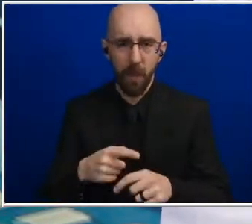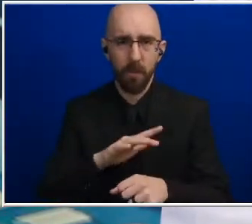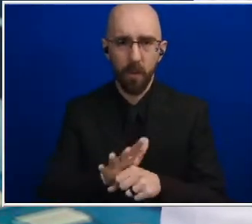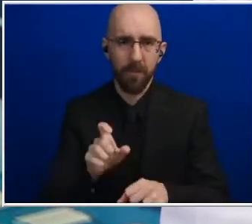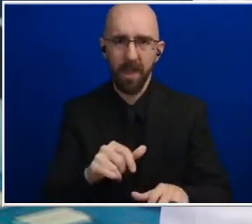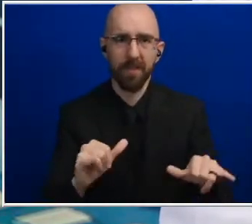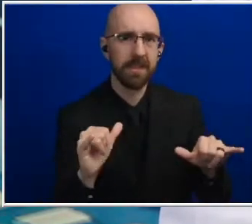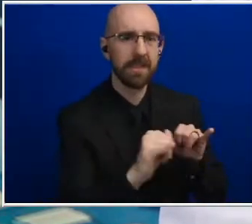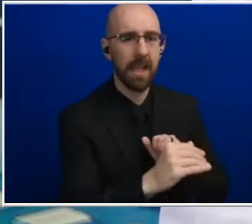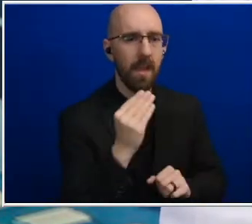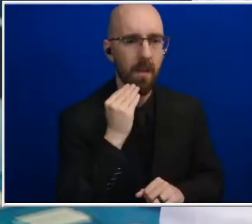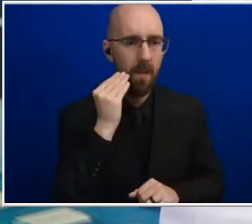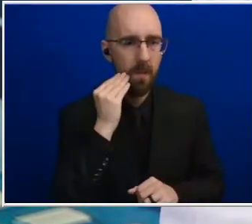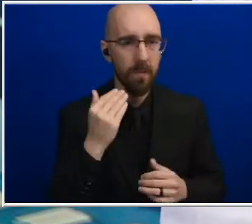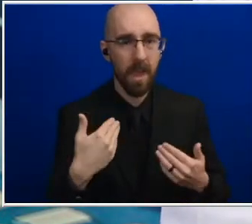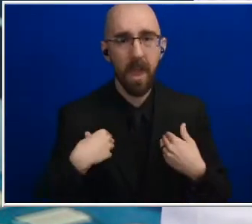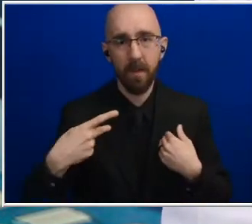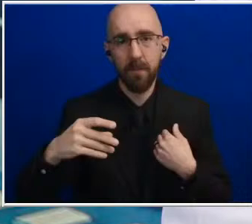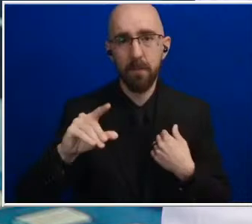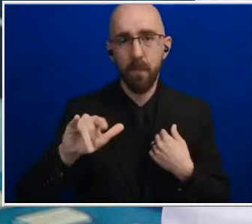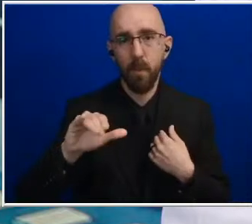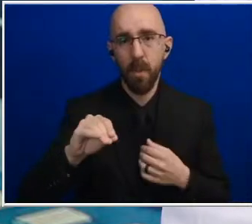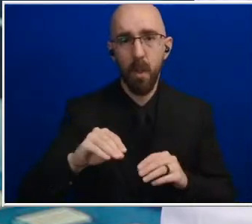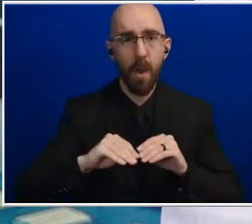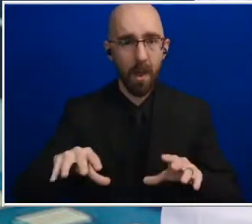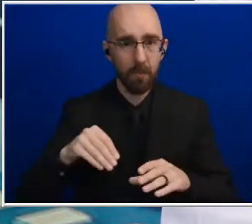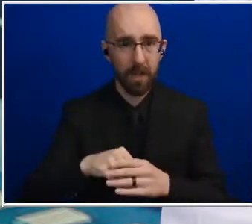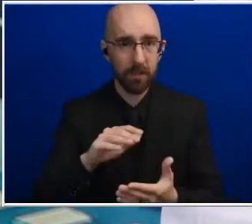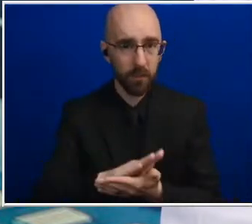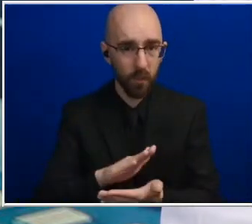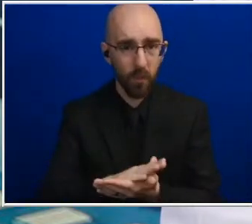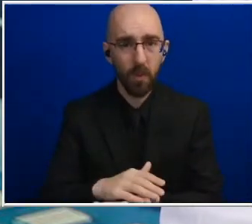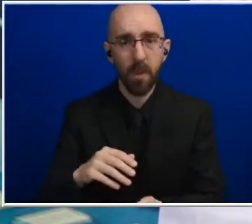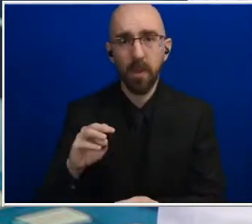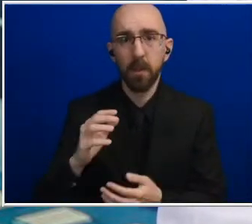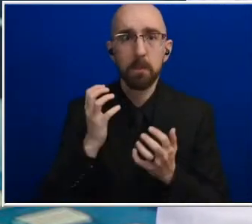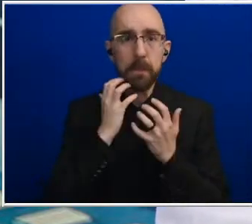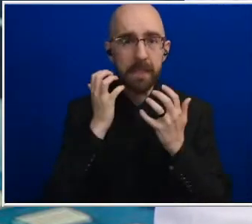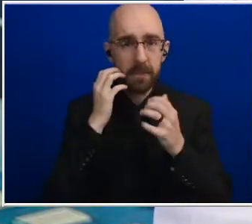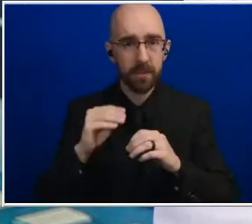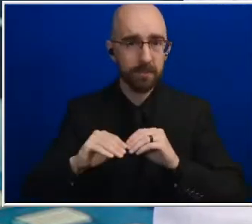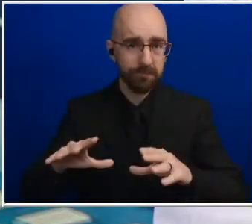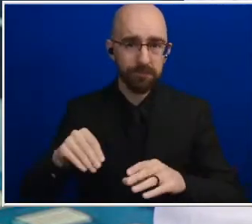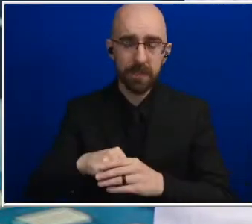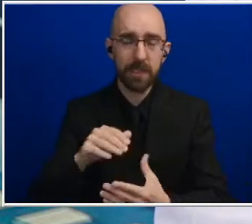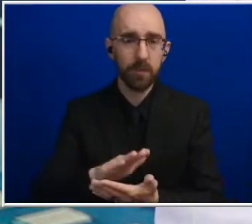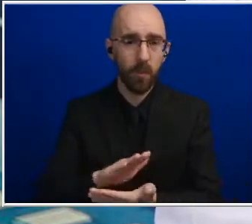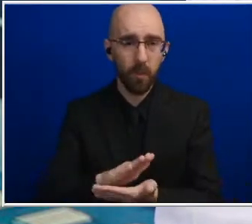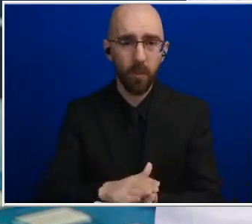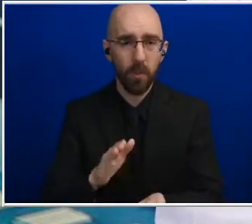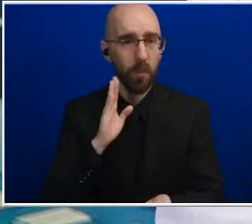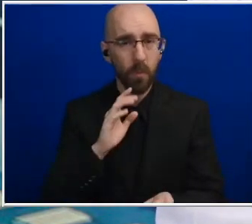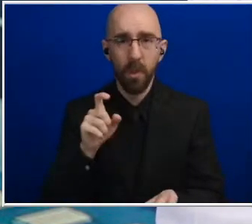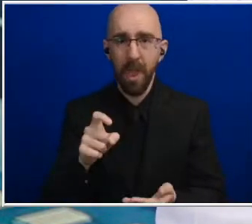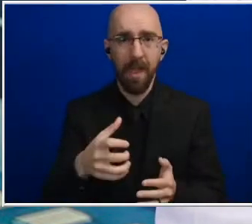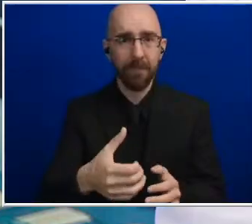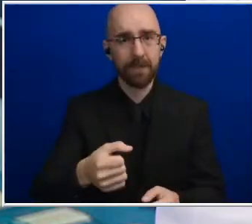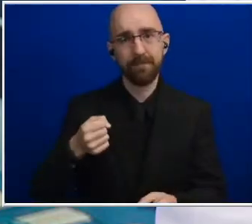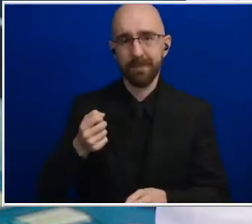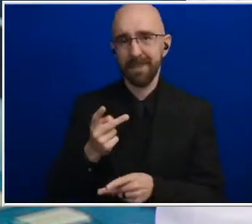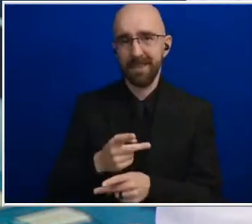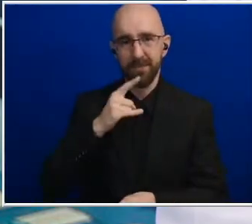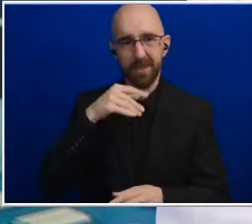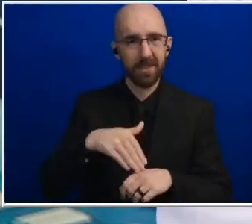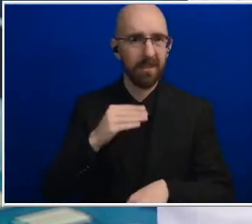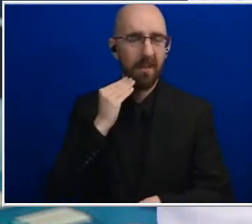have a polio outbreak in your school, if you have a measles outbreak in your school, you're going to have to keep your kids at home. And